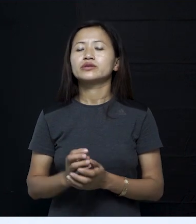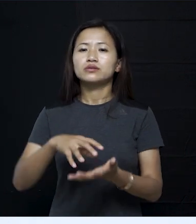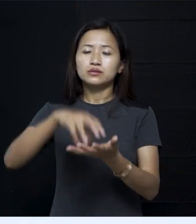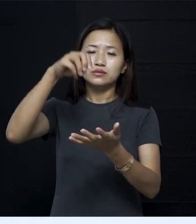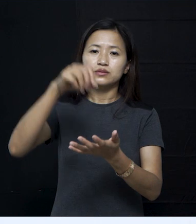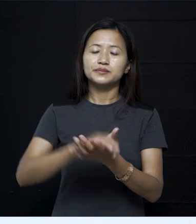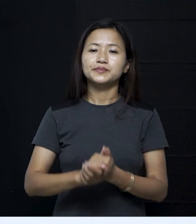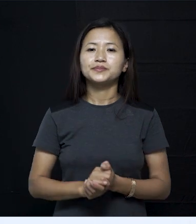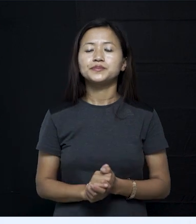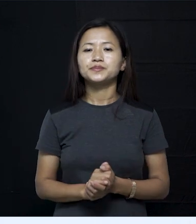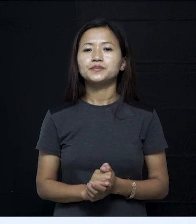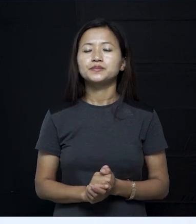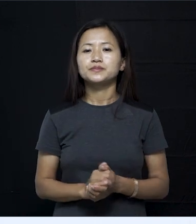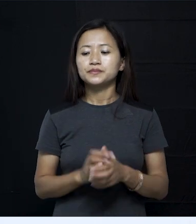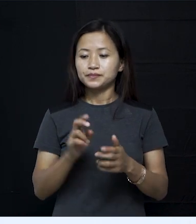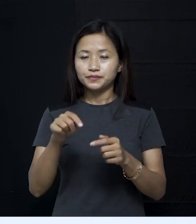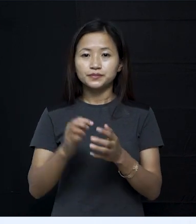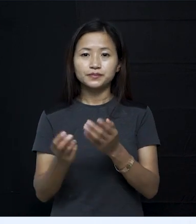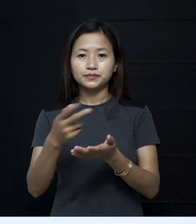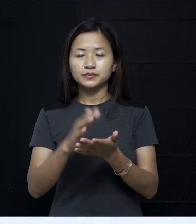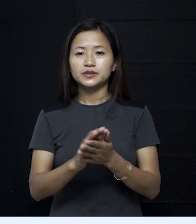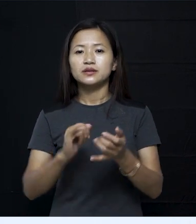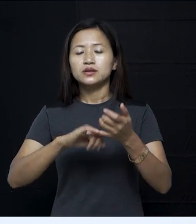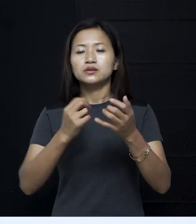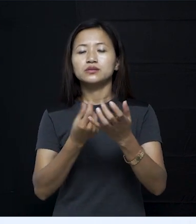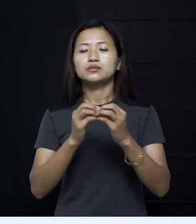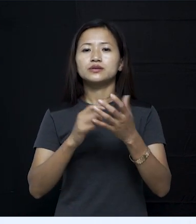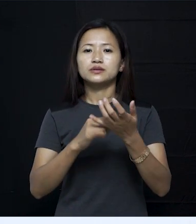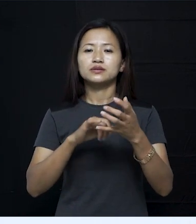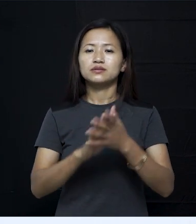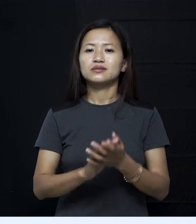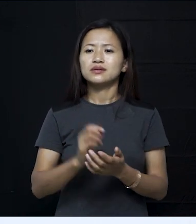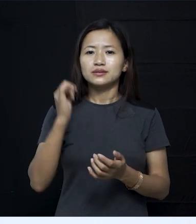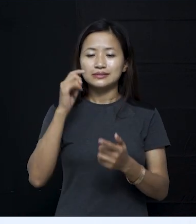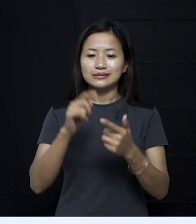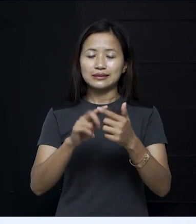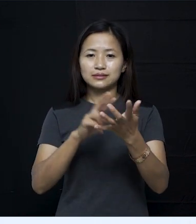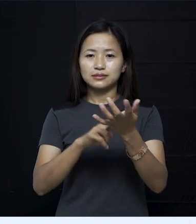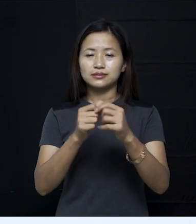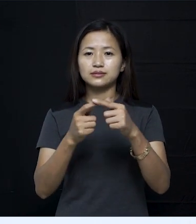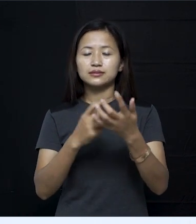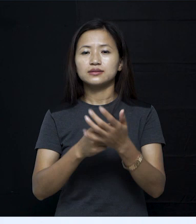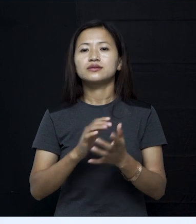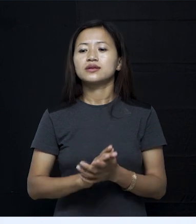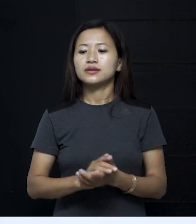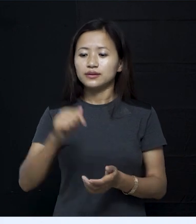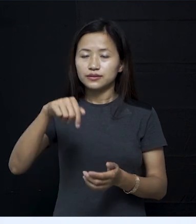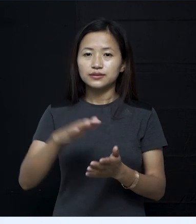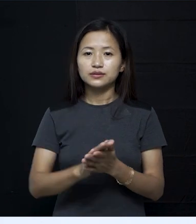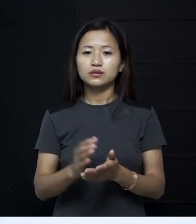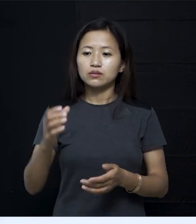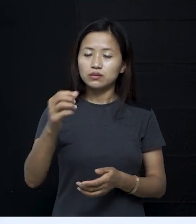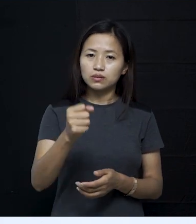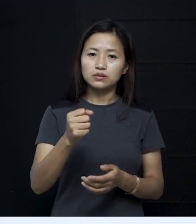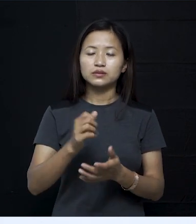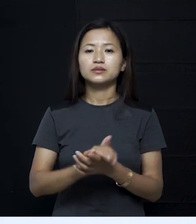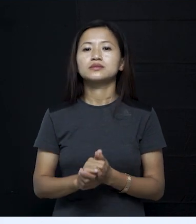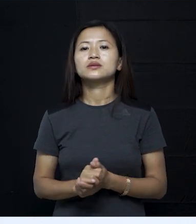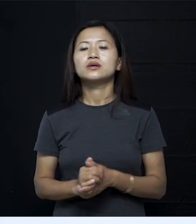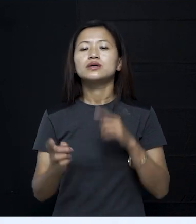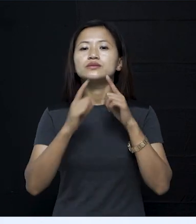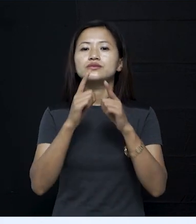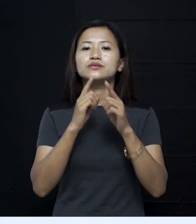intensive subsistence, intensive subsistence farming. Subsistence means where